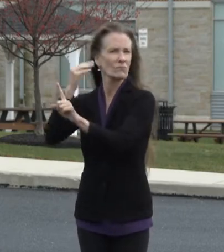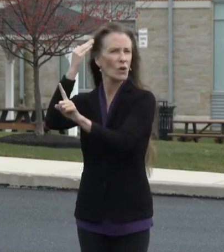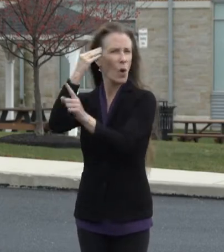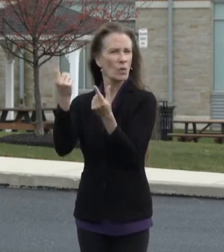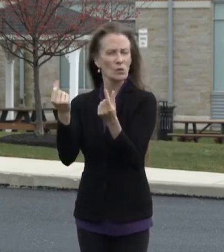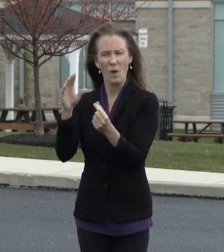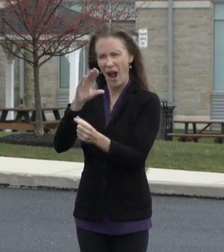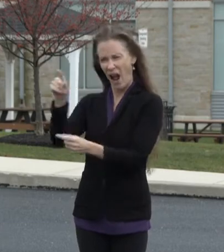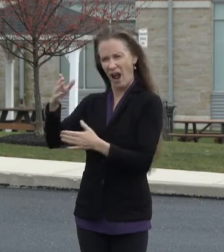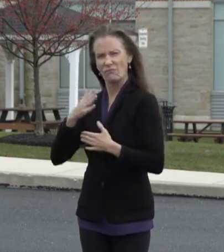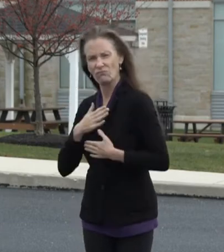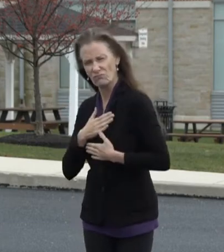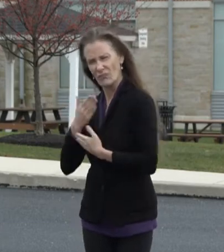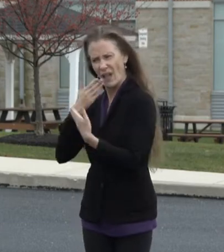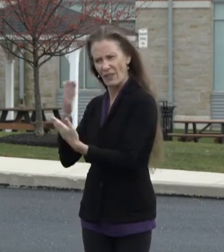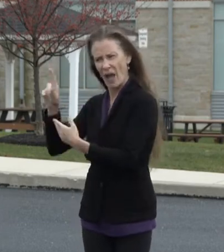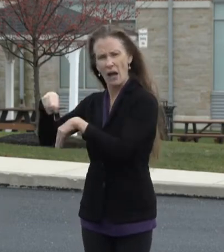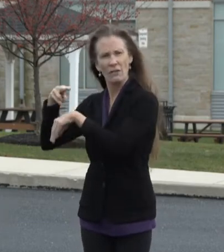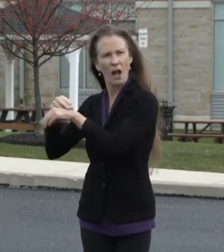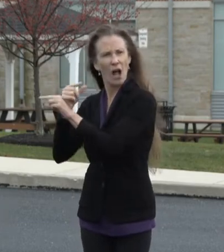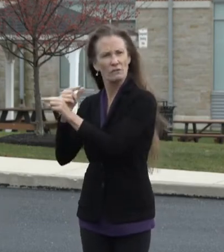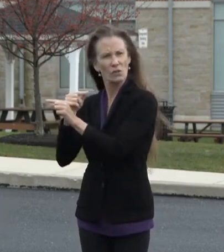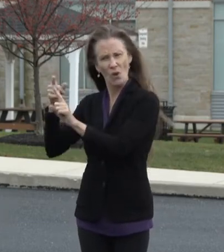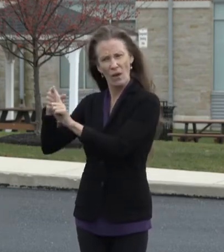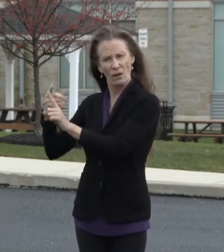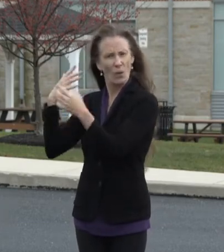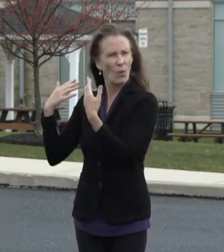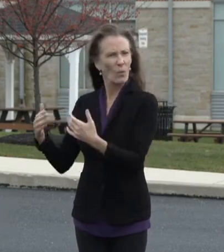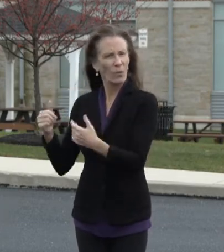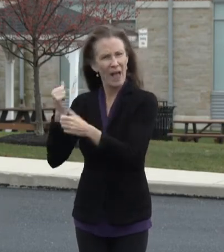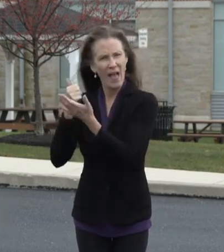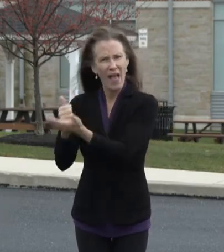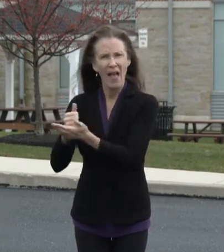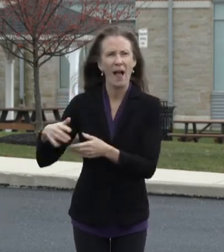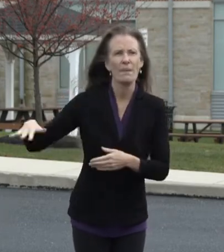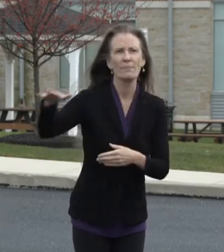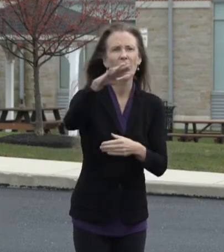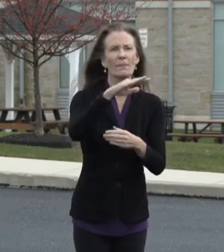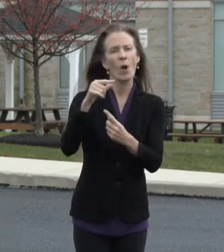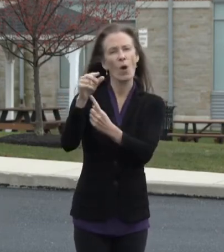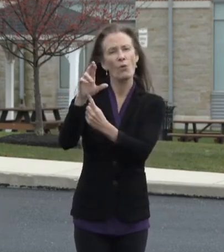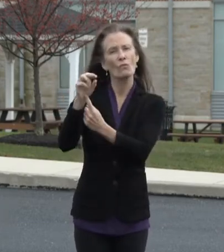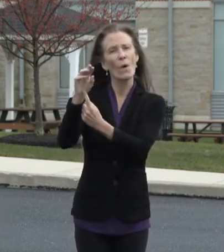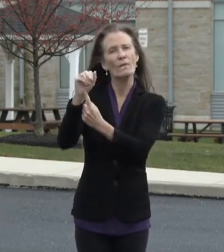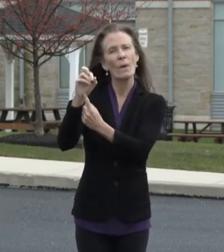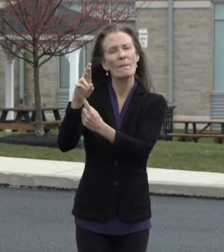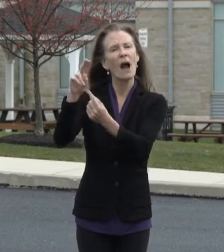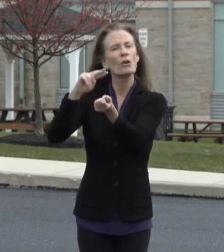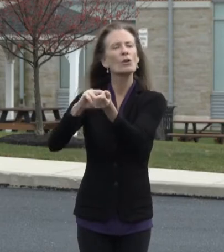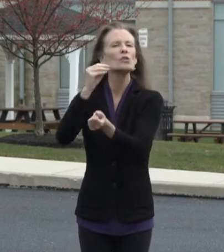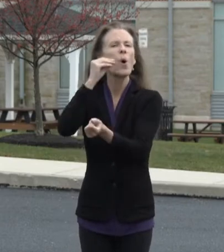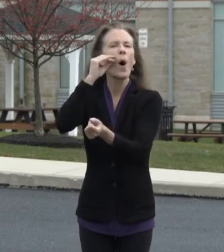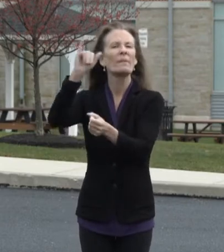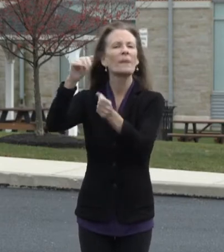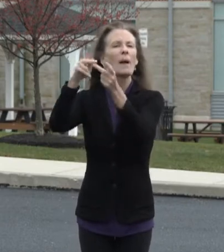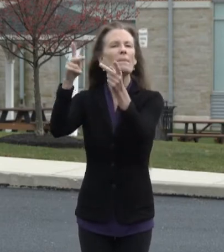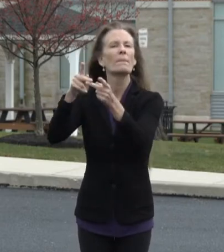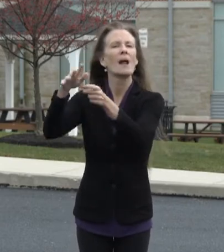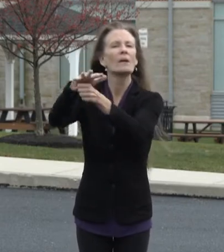the COVID-19 pandemic. Grove Manor, a skilled nursing facility located in Grove City,